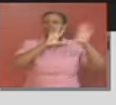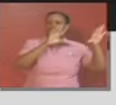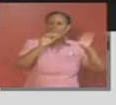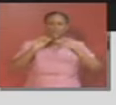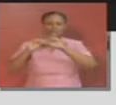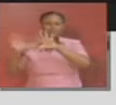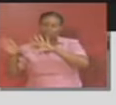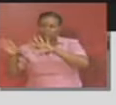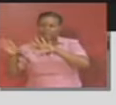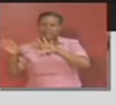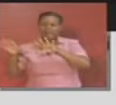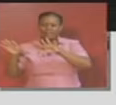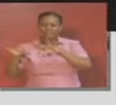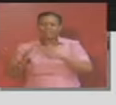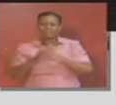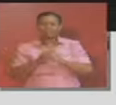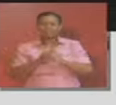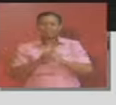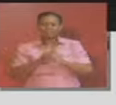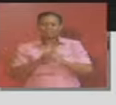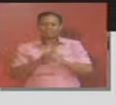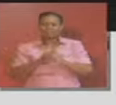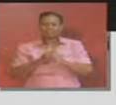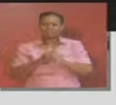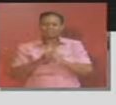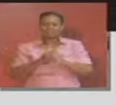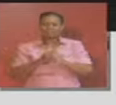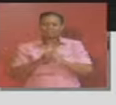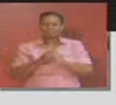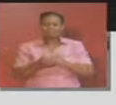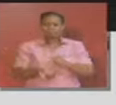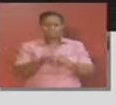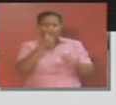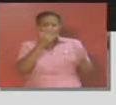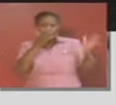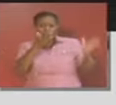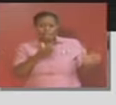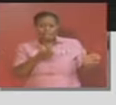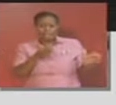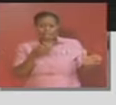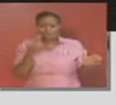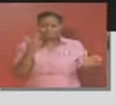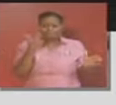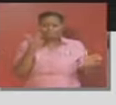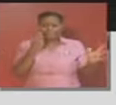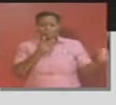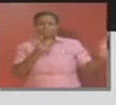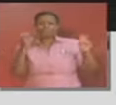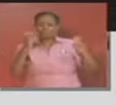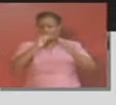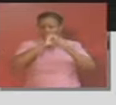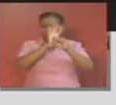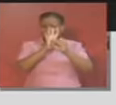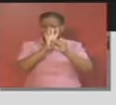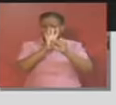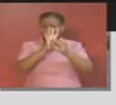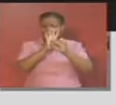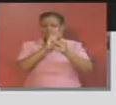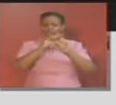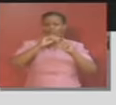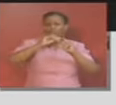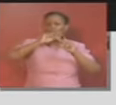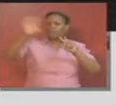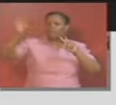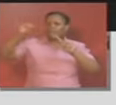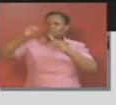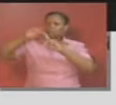any one individual to several primary and secondary contacts. This is a linkage diagram,